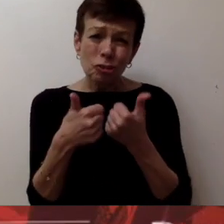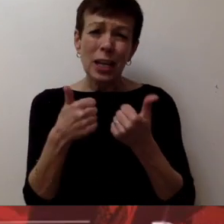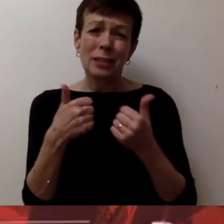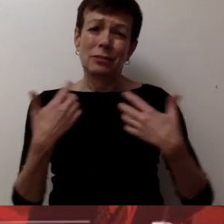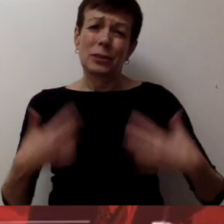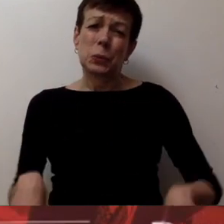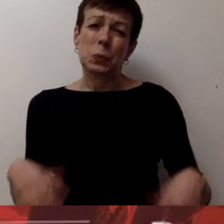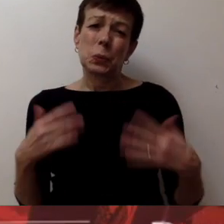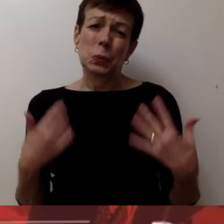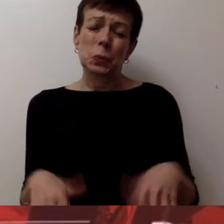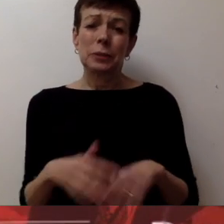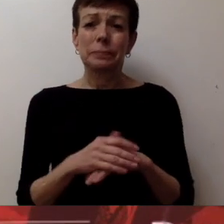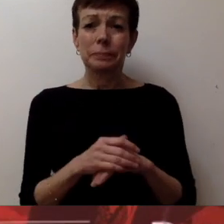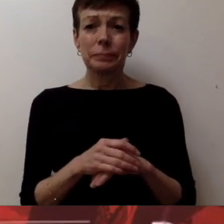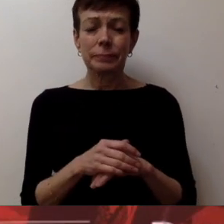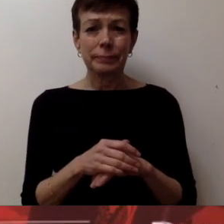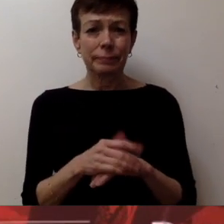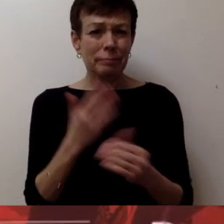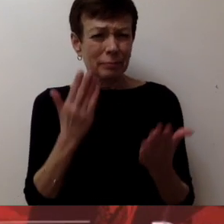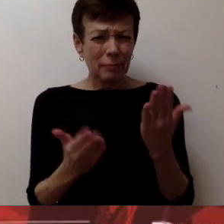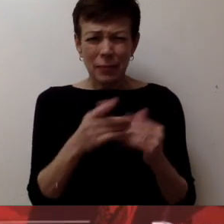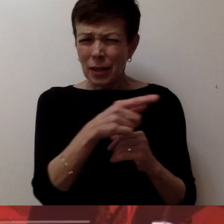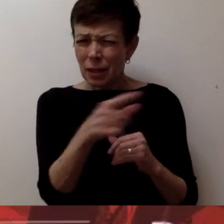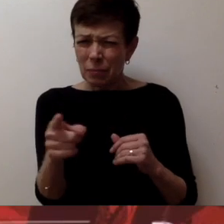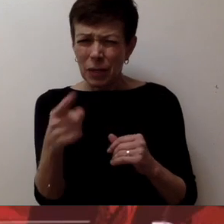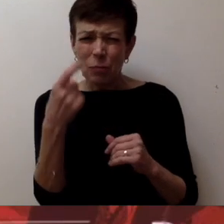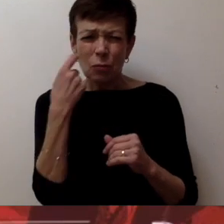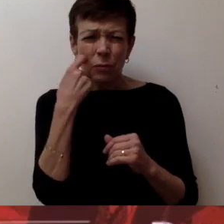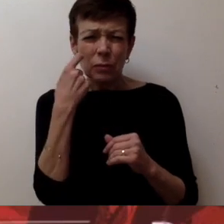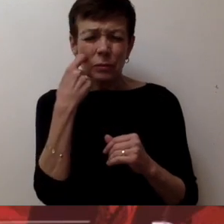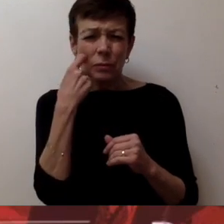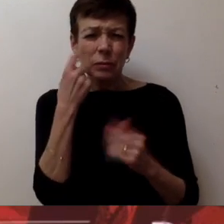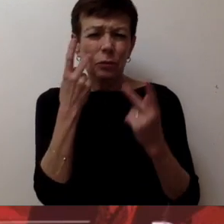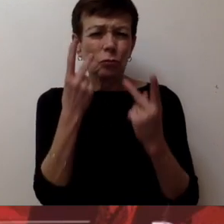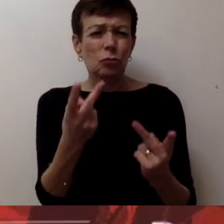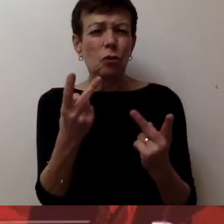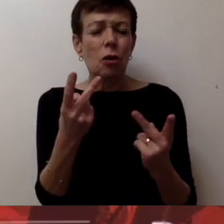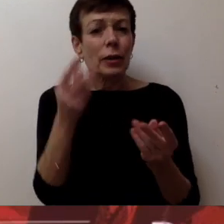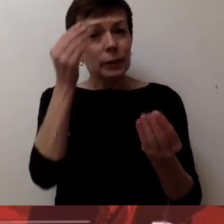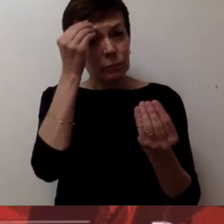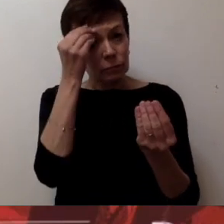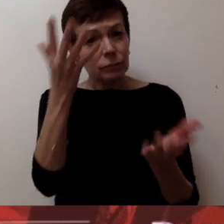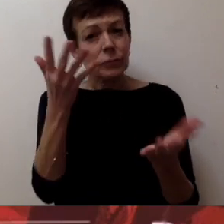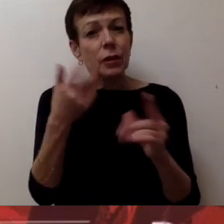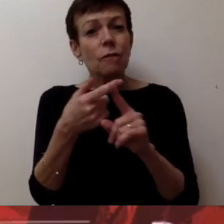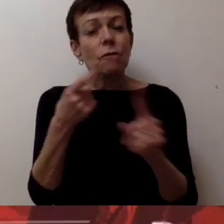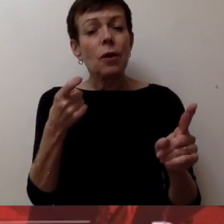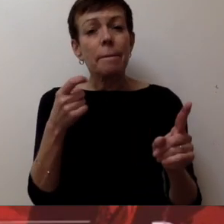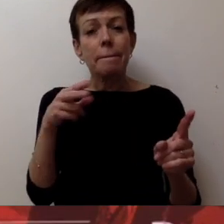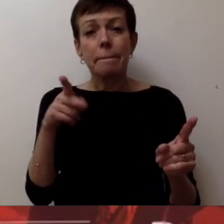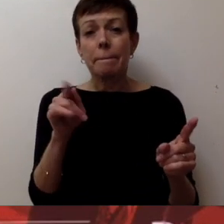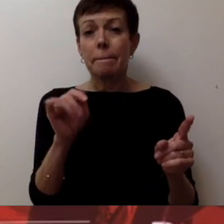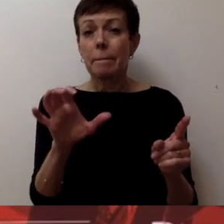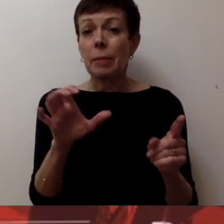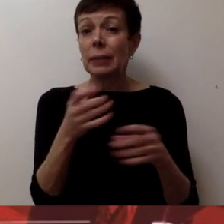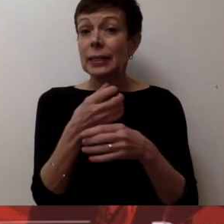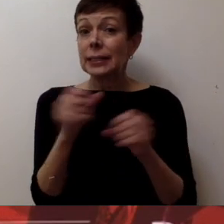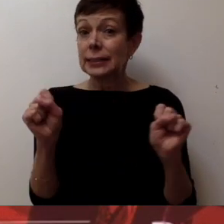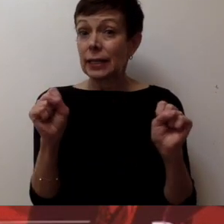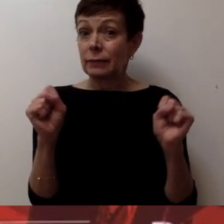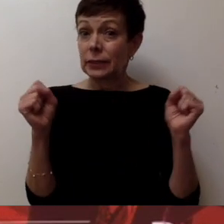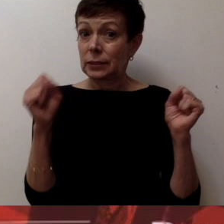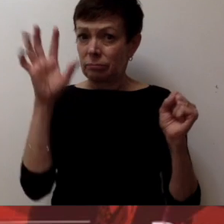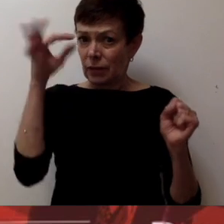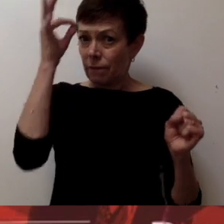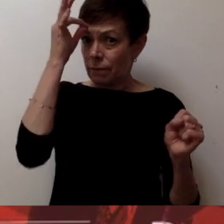be aware, there was information shared last week by the Public Safety and Emergency